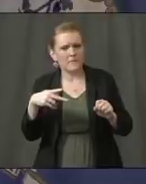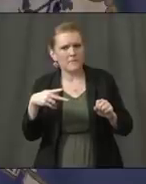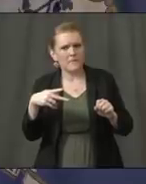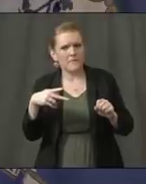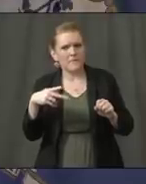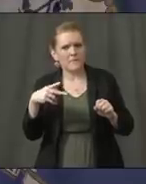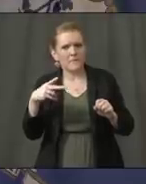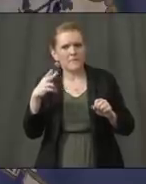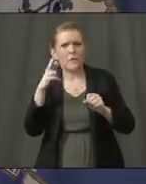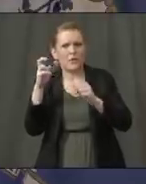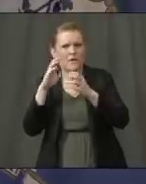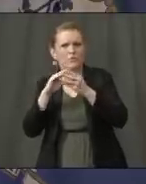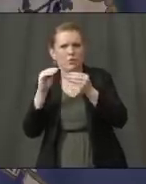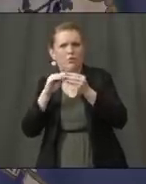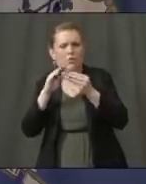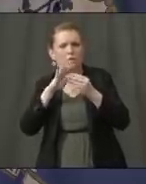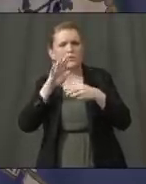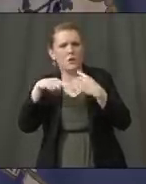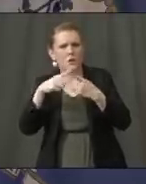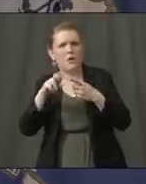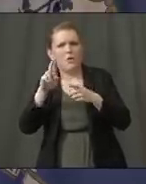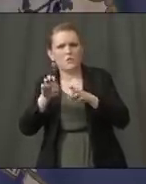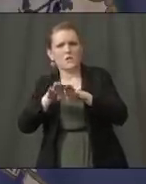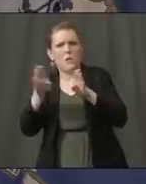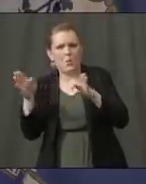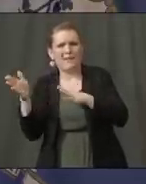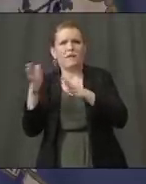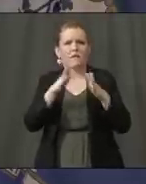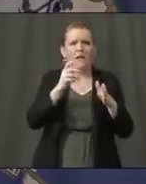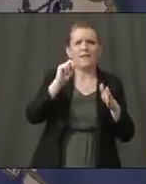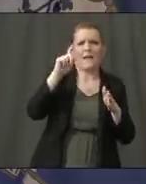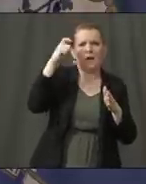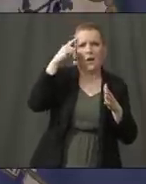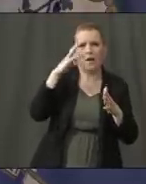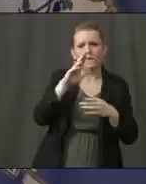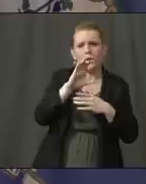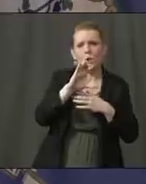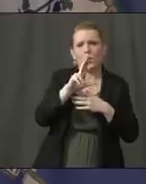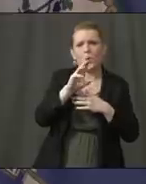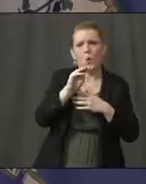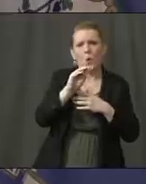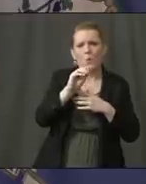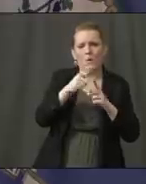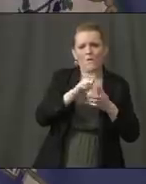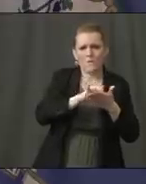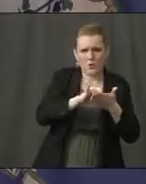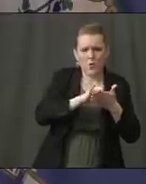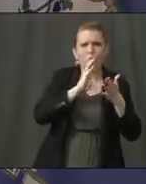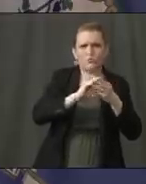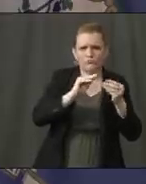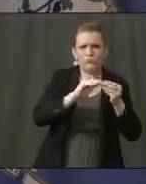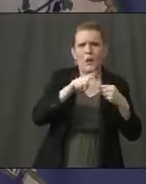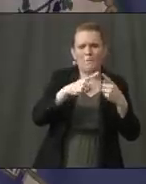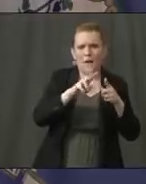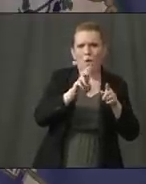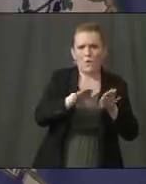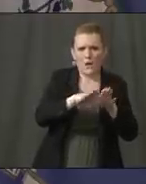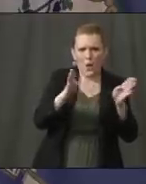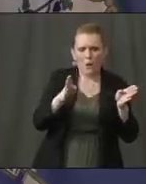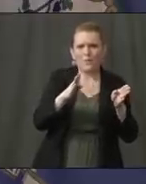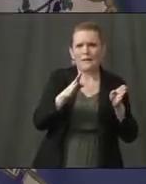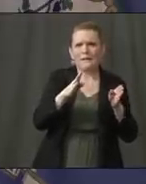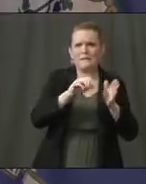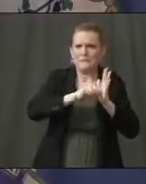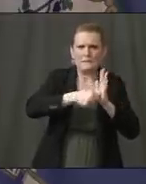pretty extensively after your 2 o'clock with the New York media. How concerned are you that the president's trying to